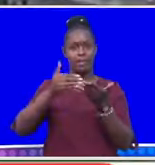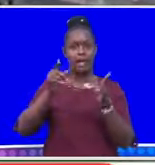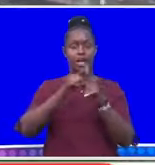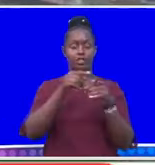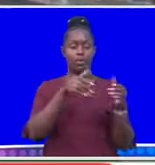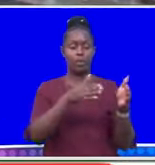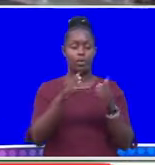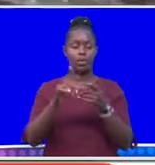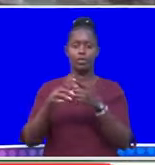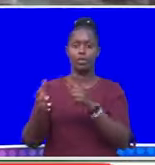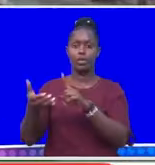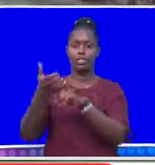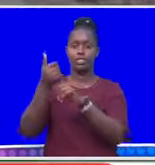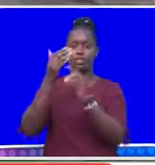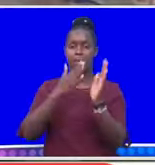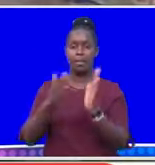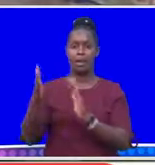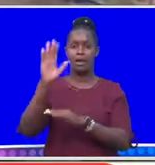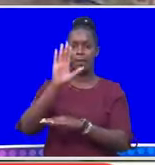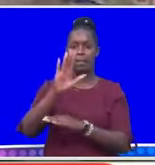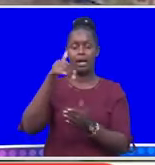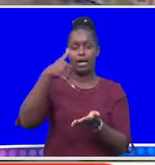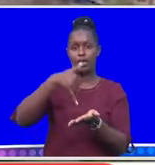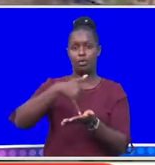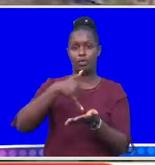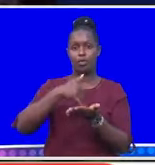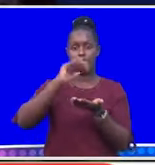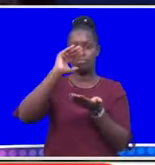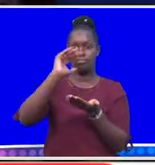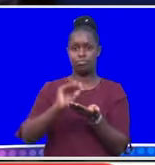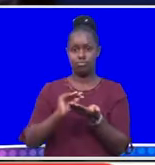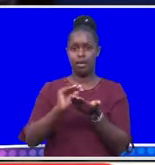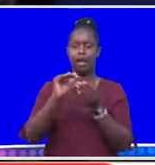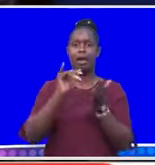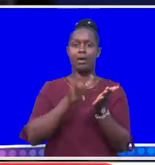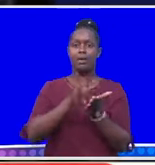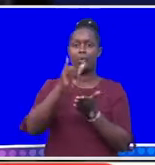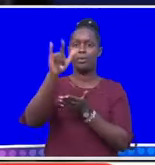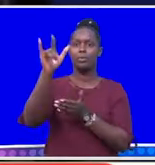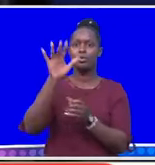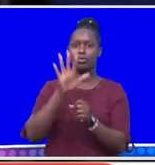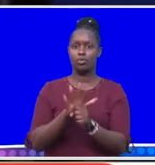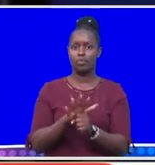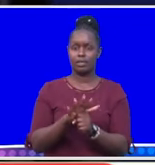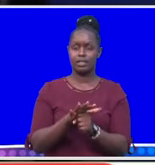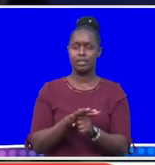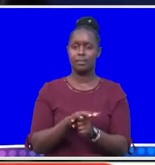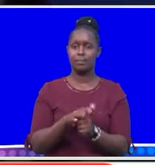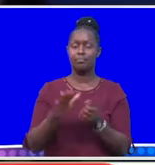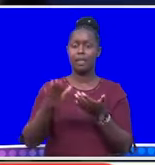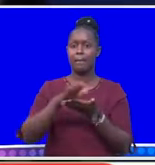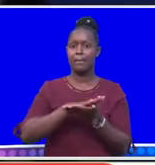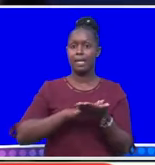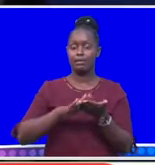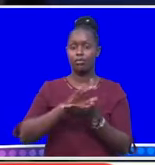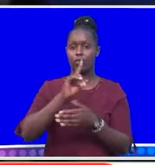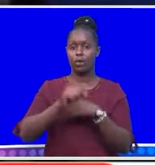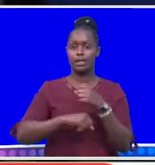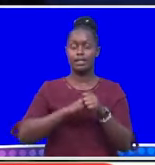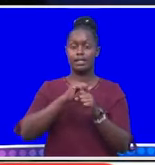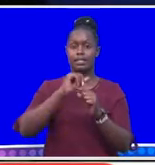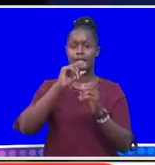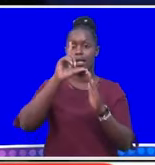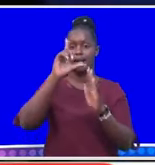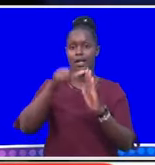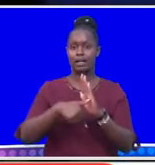to achieve his plan, including reduction of diplomatic travels. Where was that, Nori? Indonesia somewhere? Barely a year later, televangelist